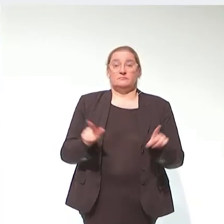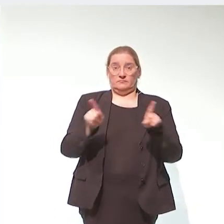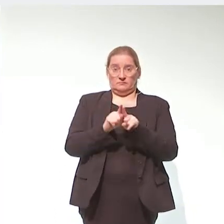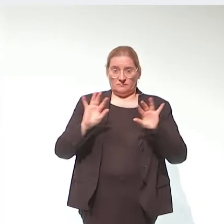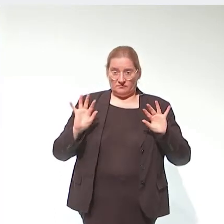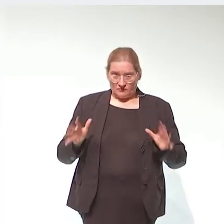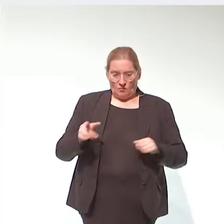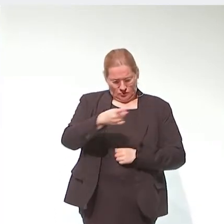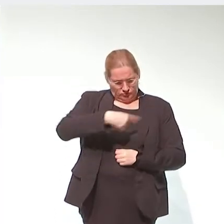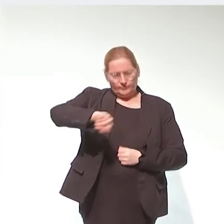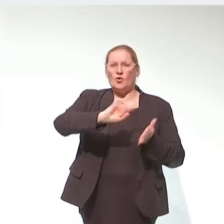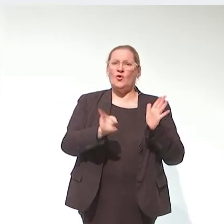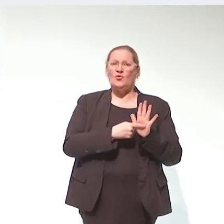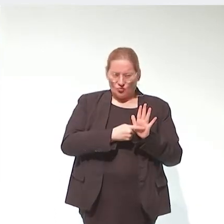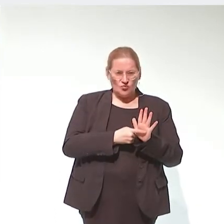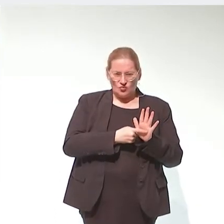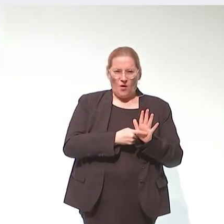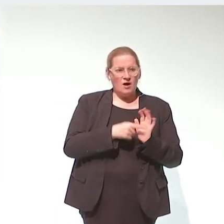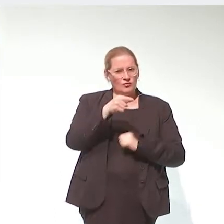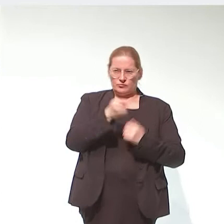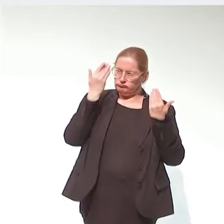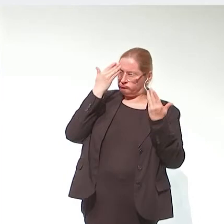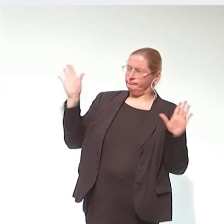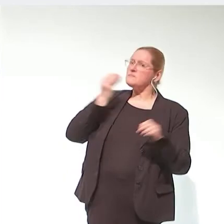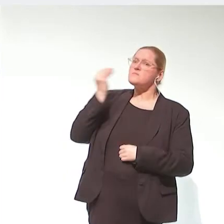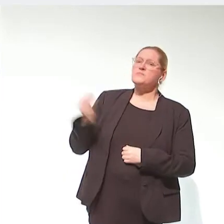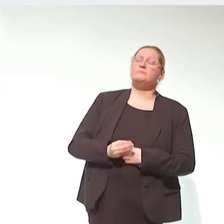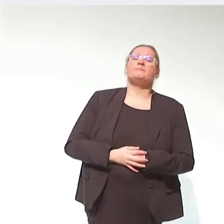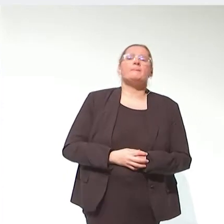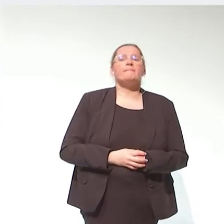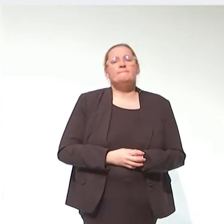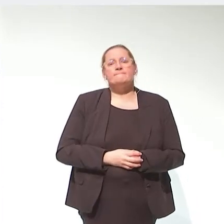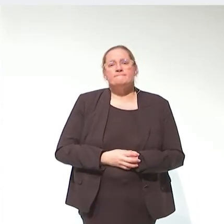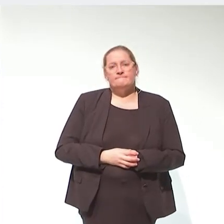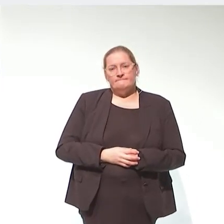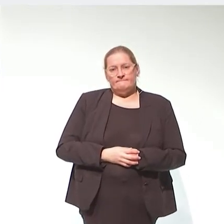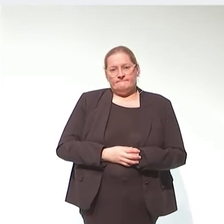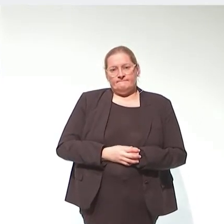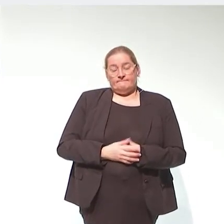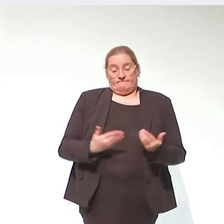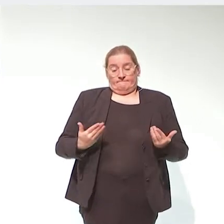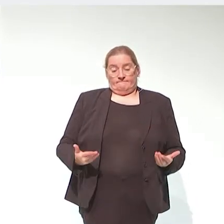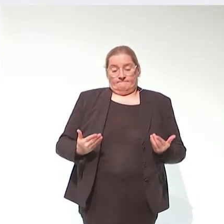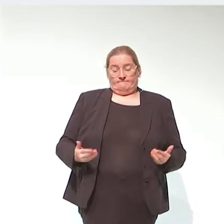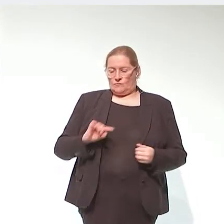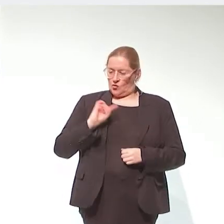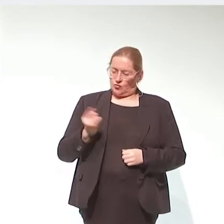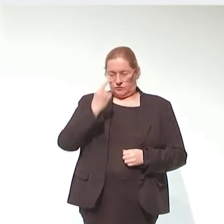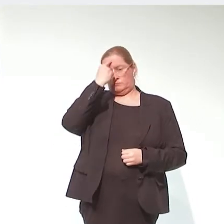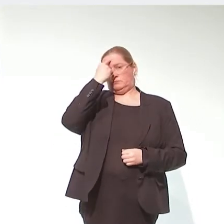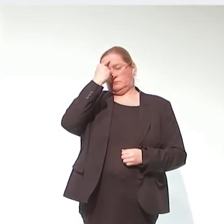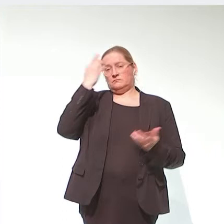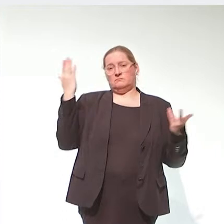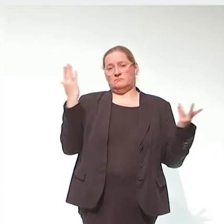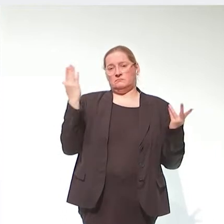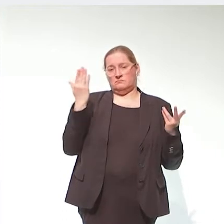And yet, at this time, our eyes are turned to Ukraine, and our hearts bleed for the people